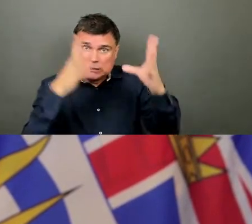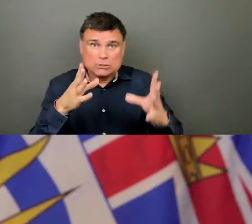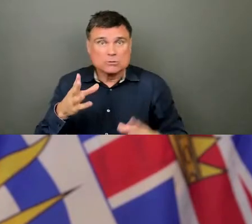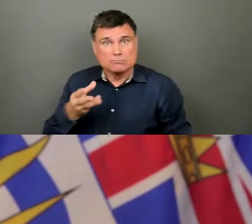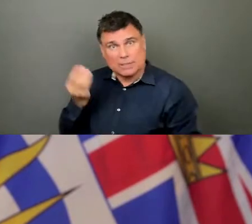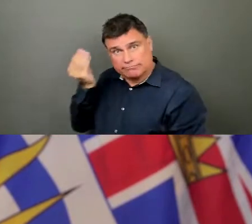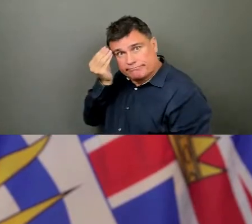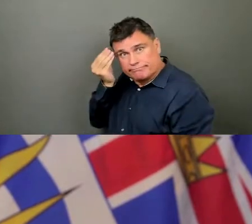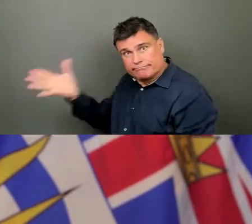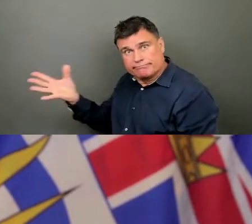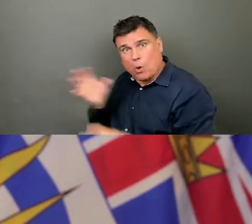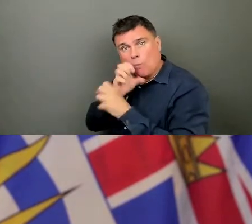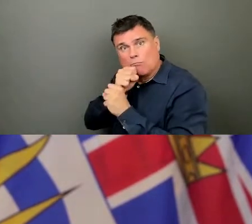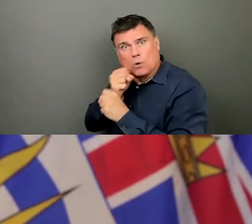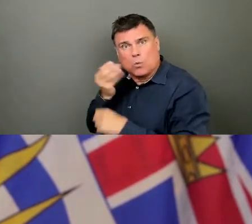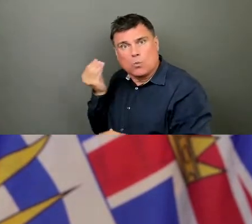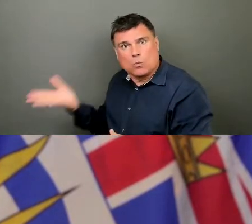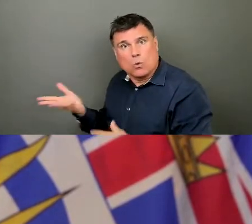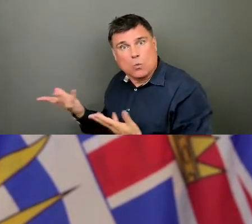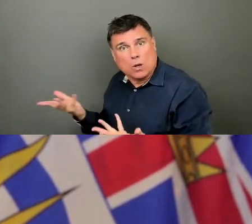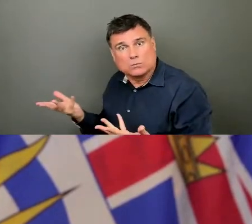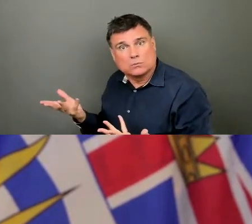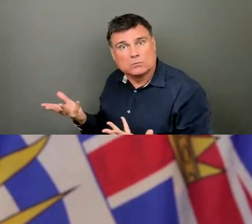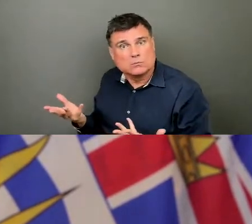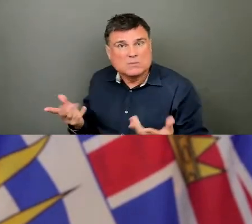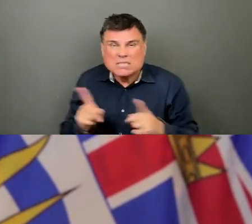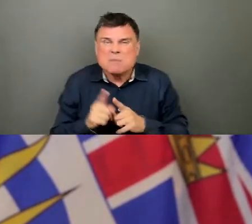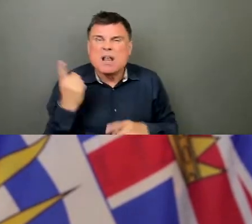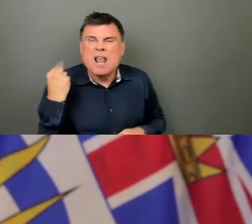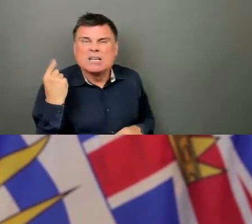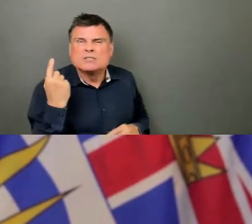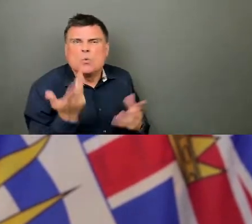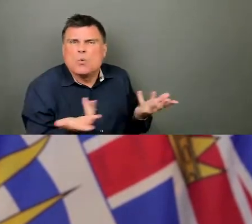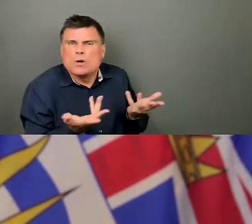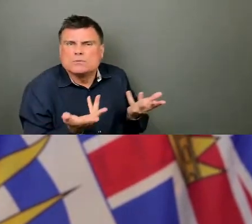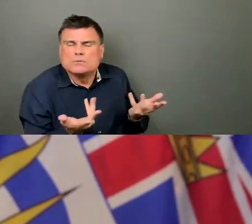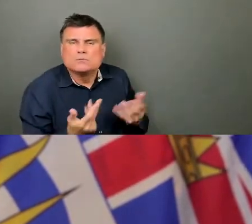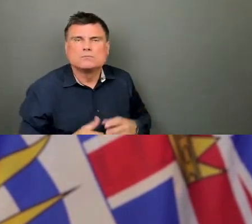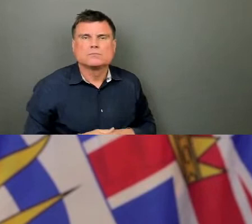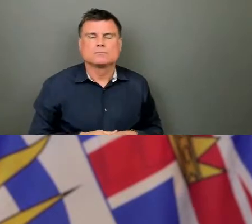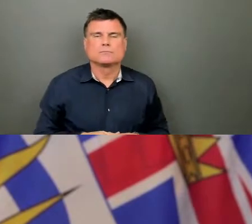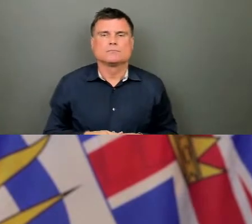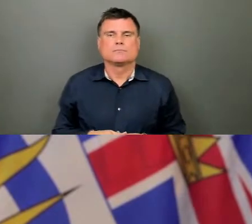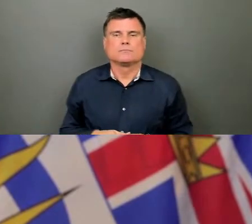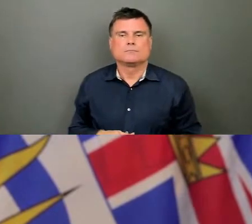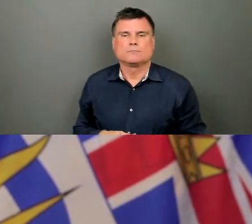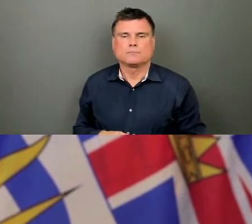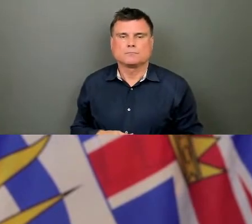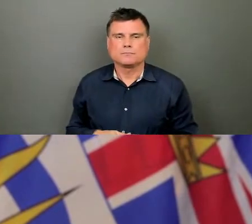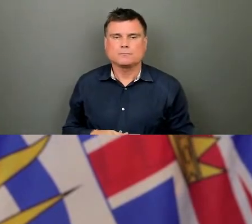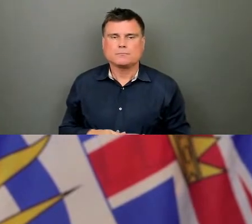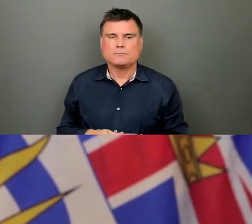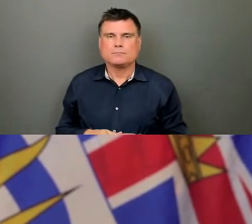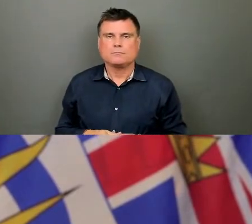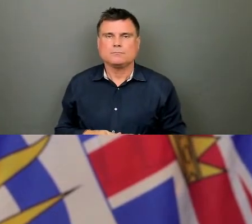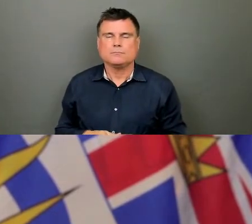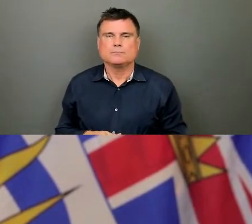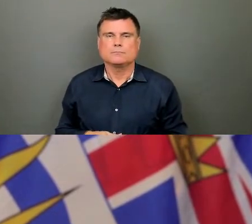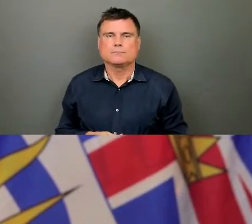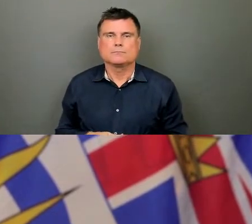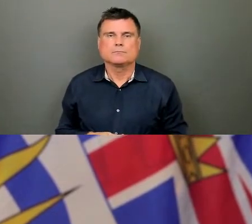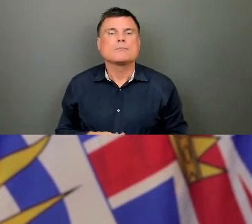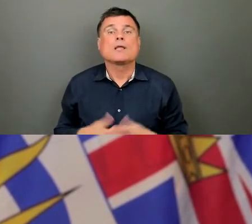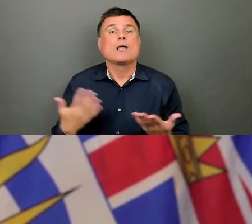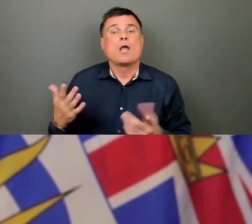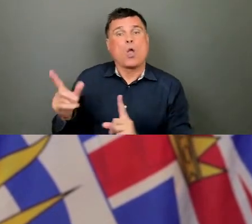year? So we're not concerned. The priority, of course, will be those settings like schools.